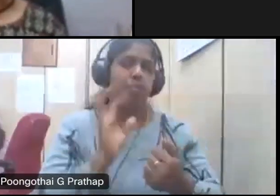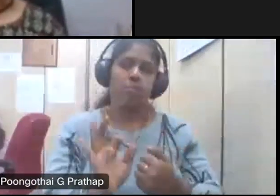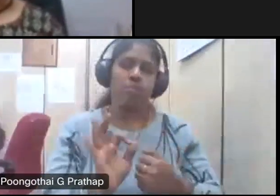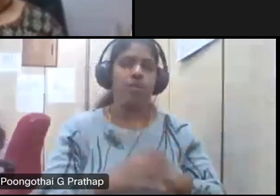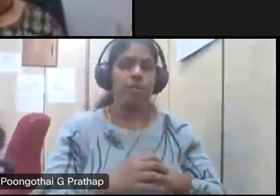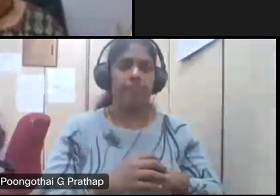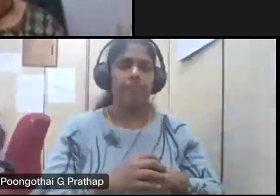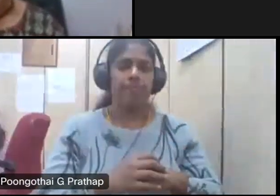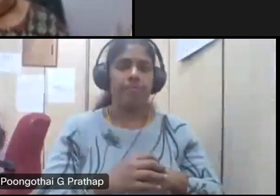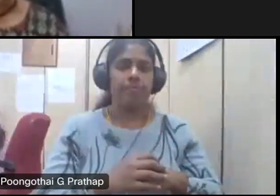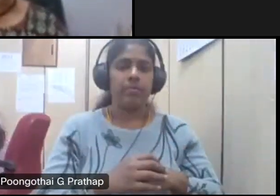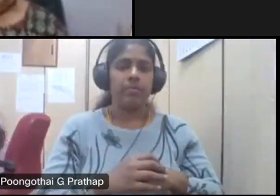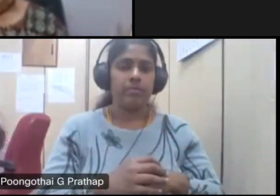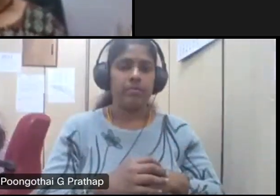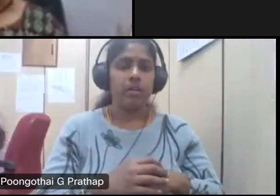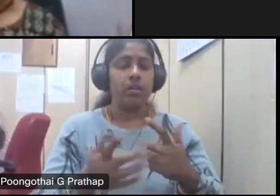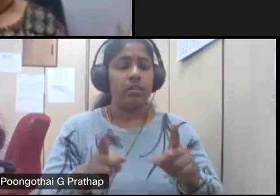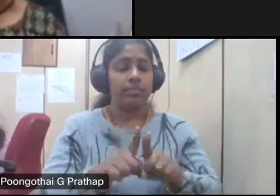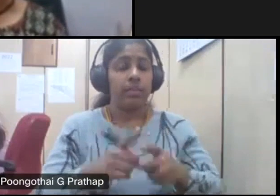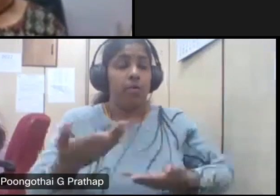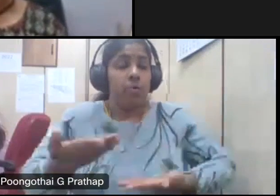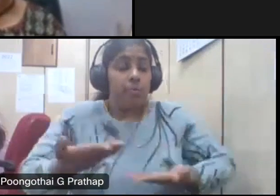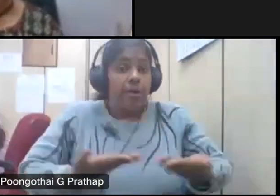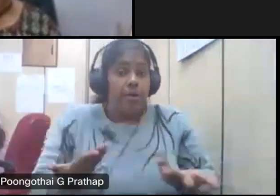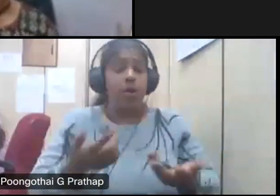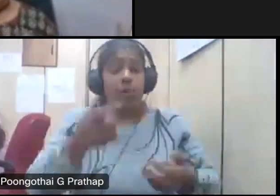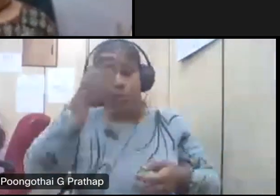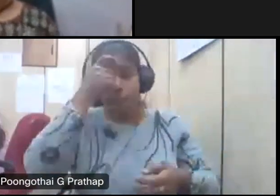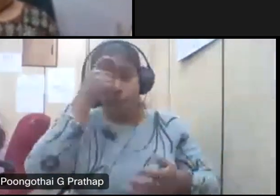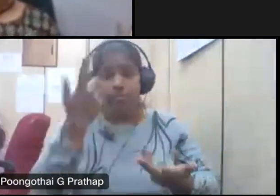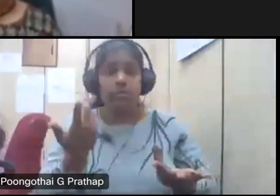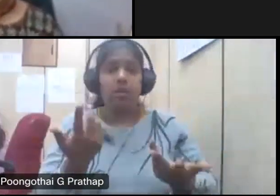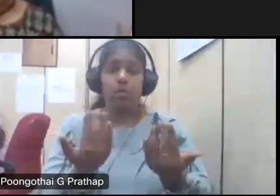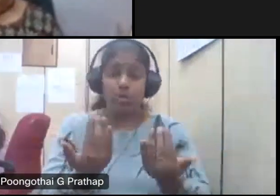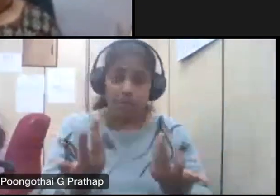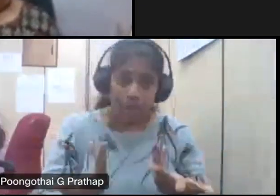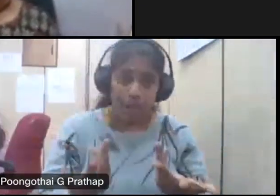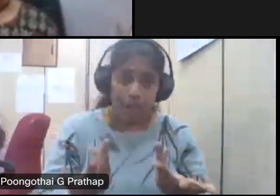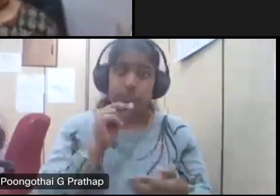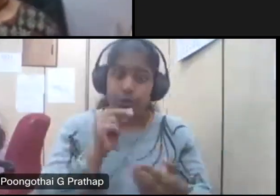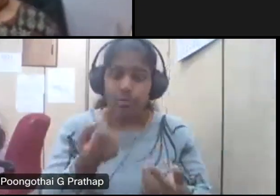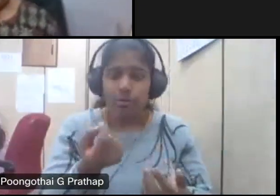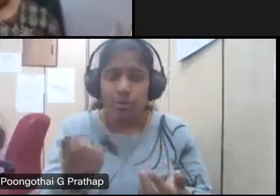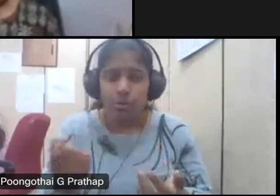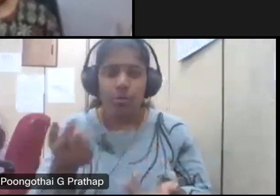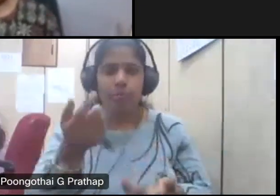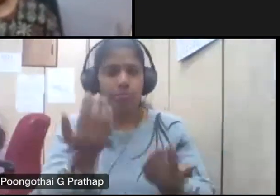can result in behavioral issues and speech-related issues. There are some other